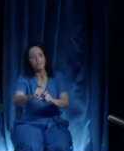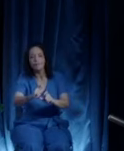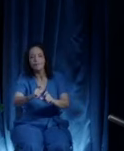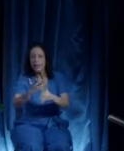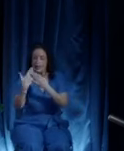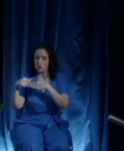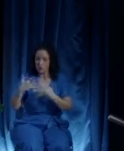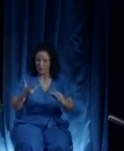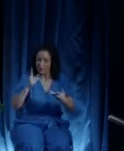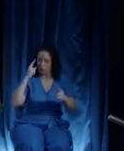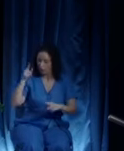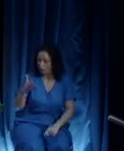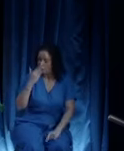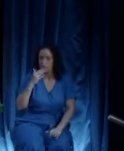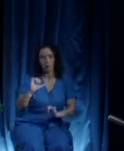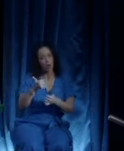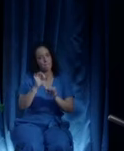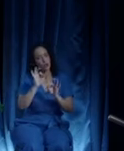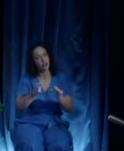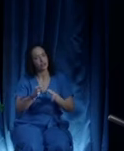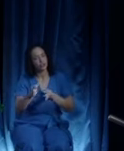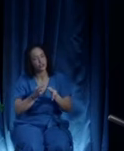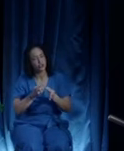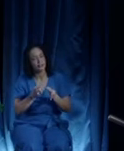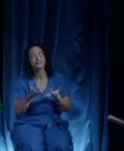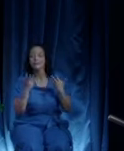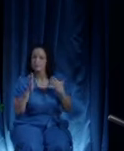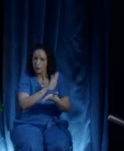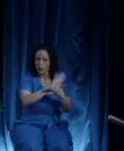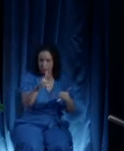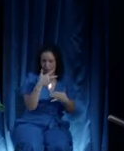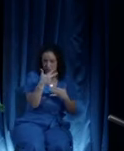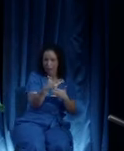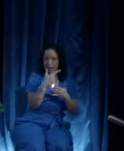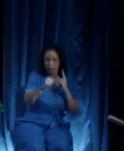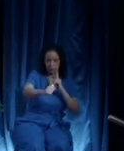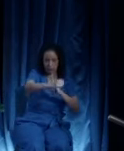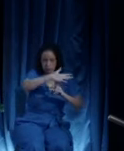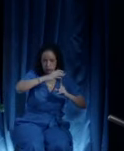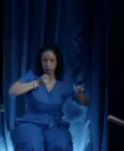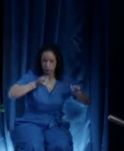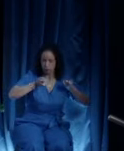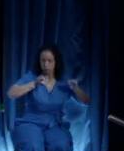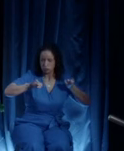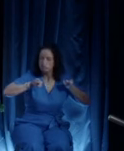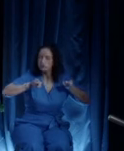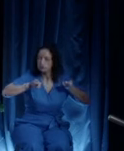And presumably, particularly in Henry VIII's court, you had to be careful. We're all familiar with the